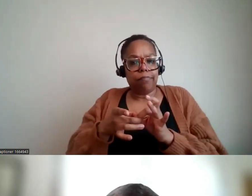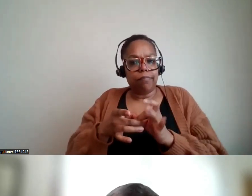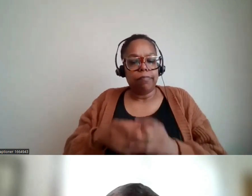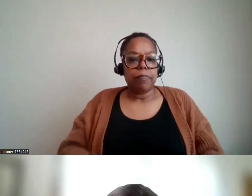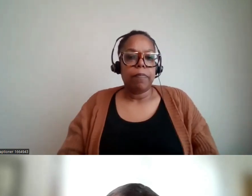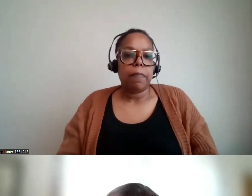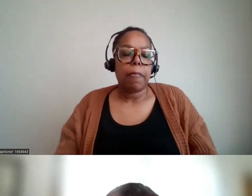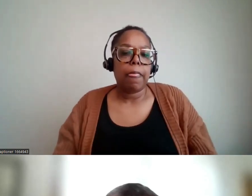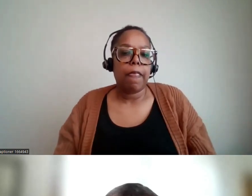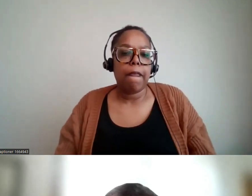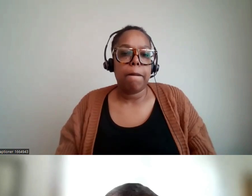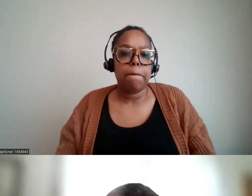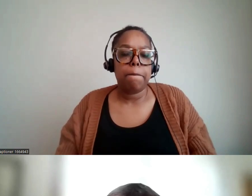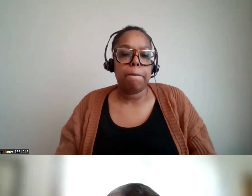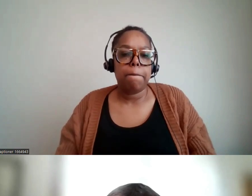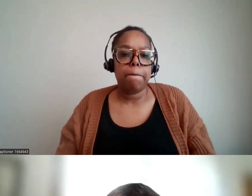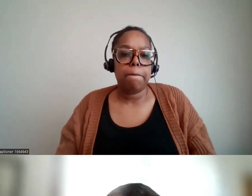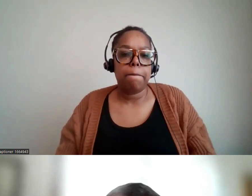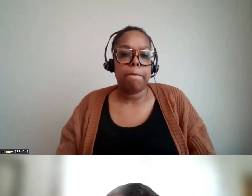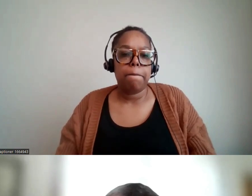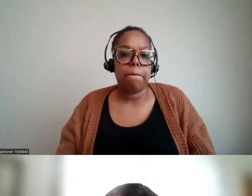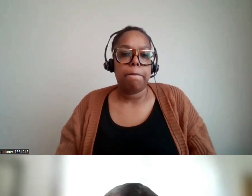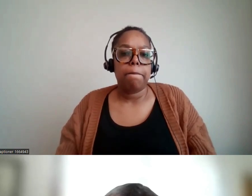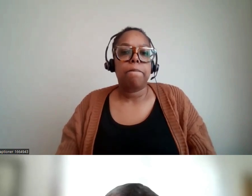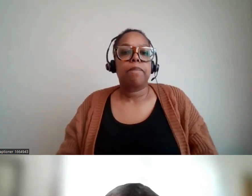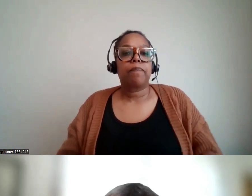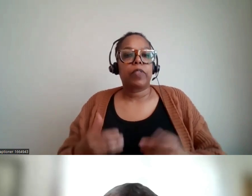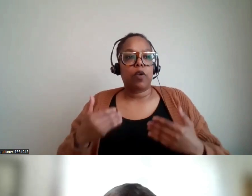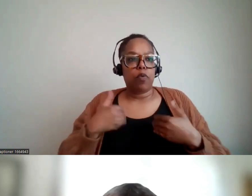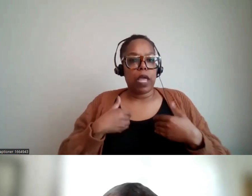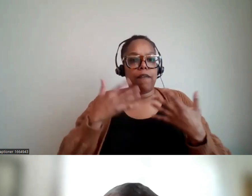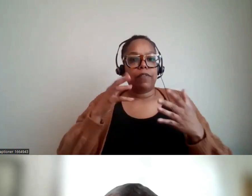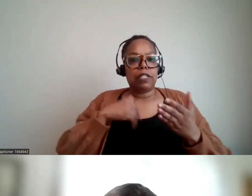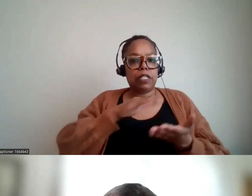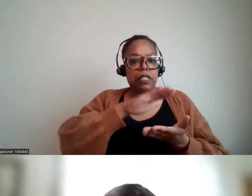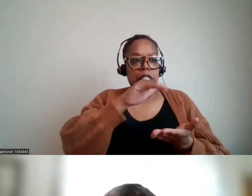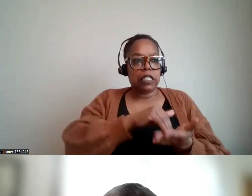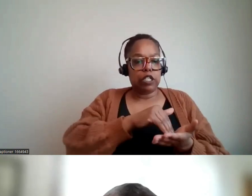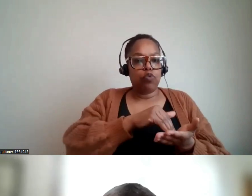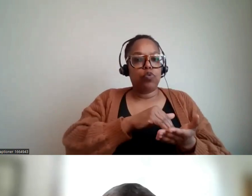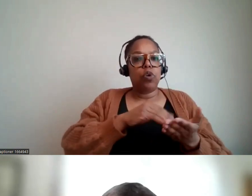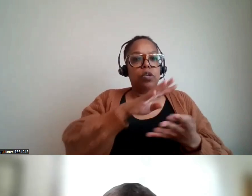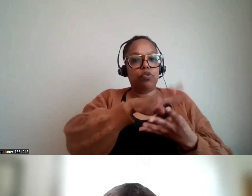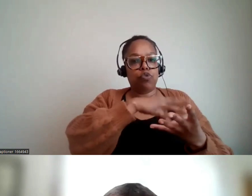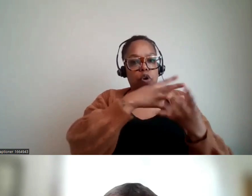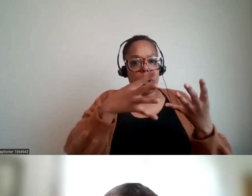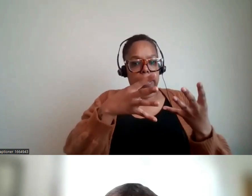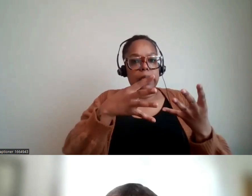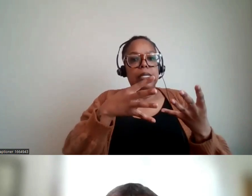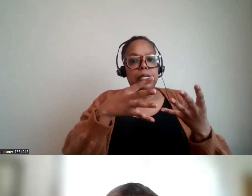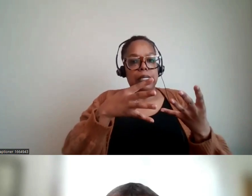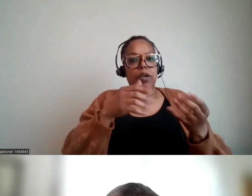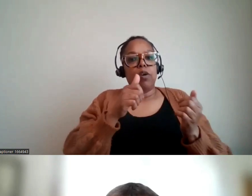So we have a central chart that both the mobile response program and the therapist, if they're